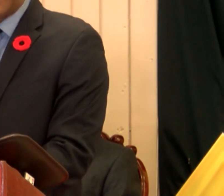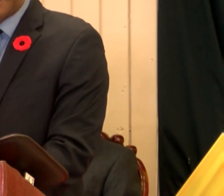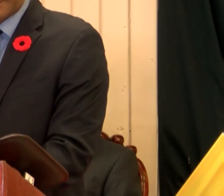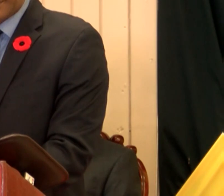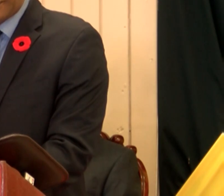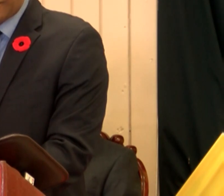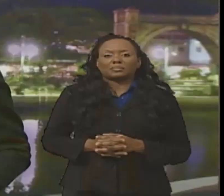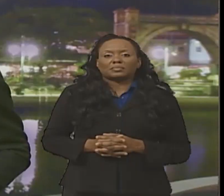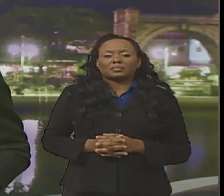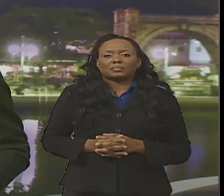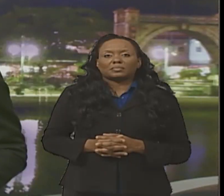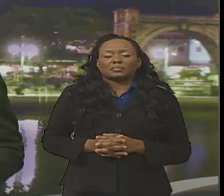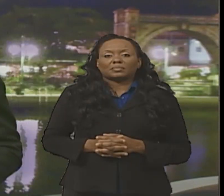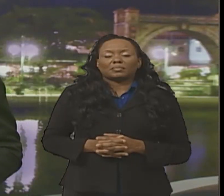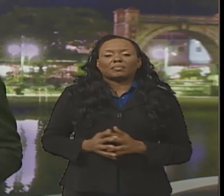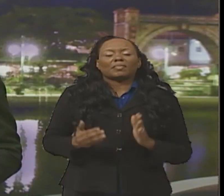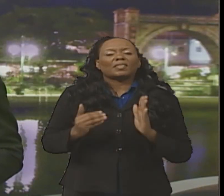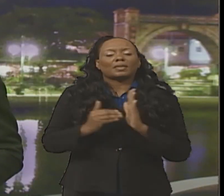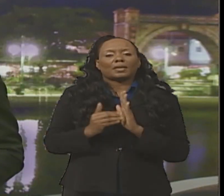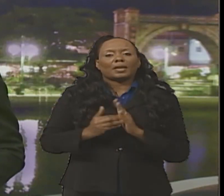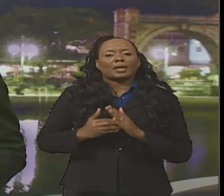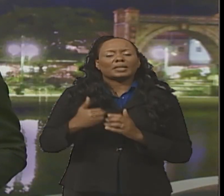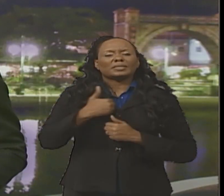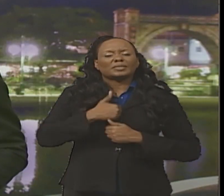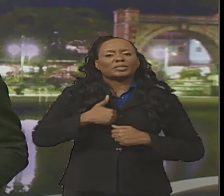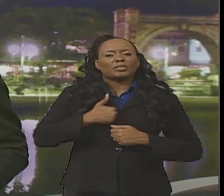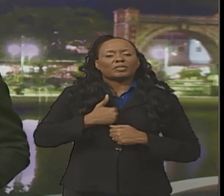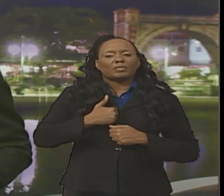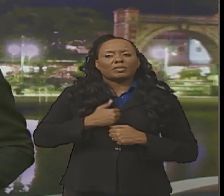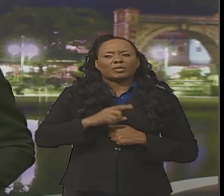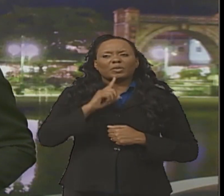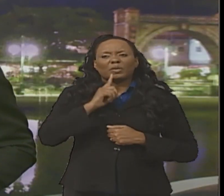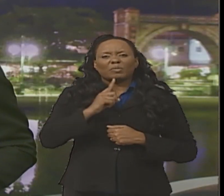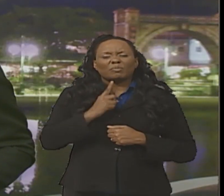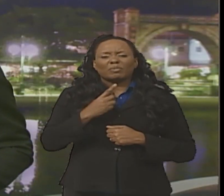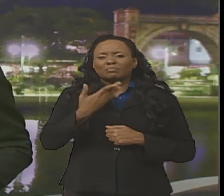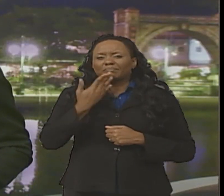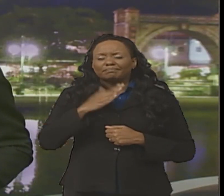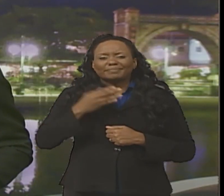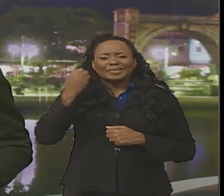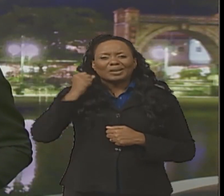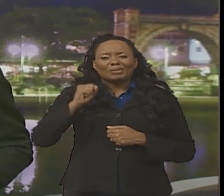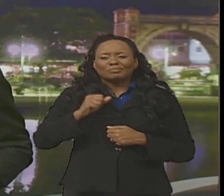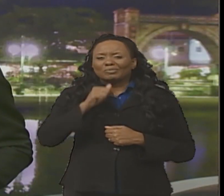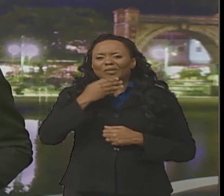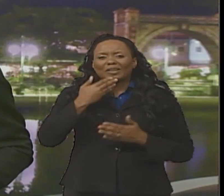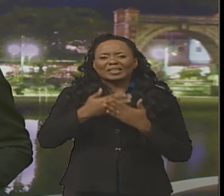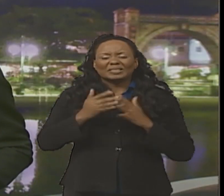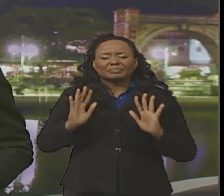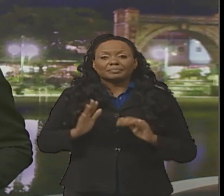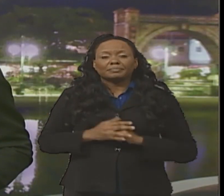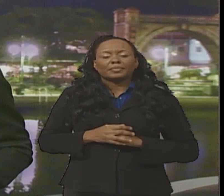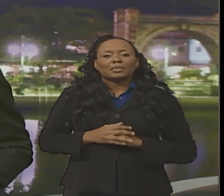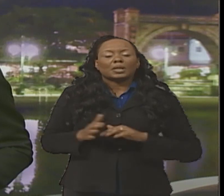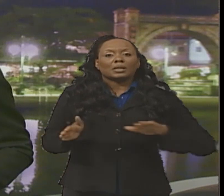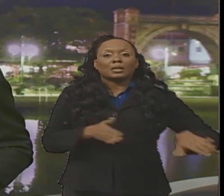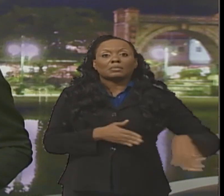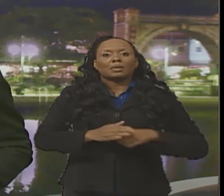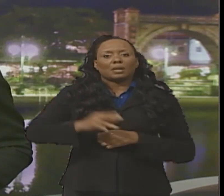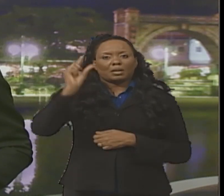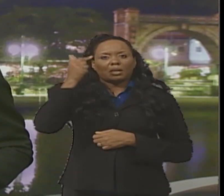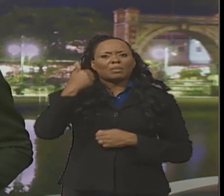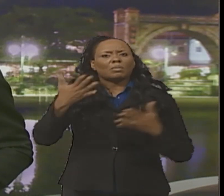development. And again, we do apologize for the quality of the audio. The government is on a mission to ensure there's an entrepreneur in